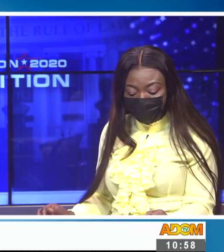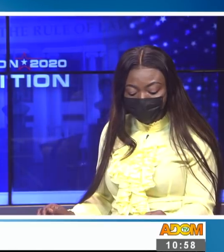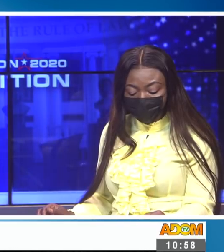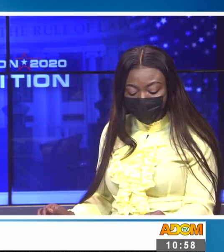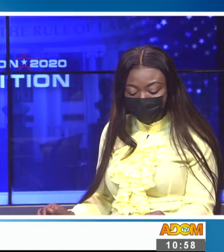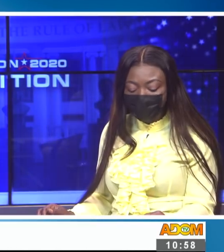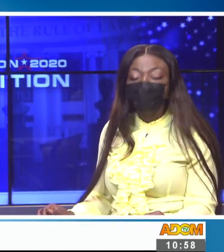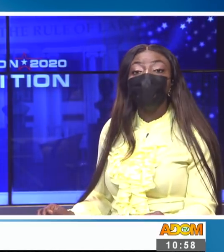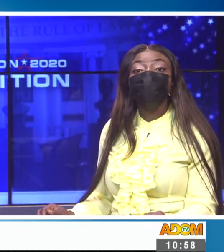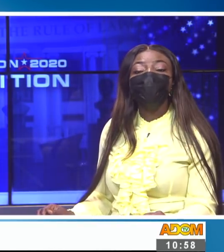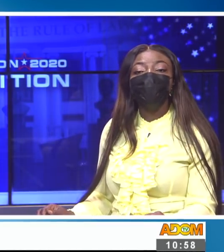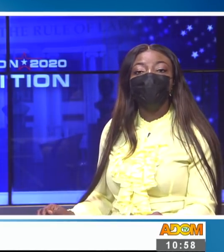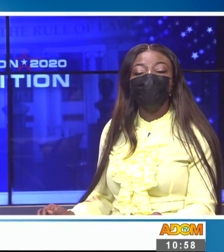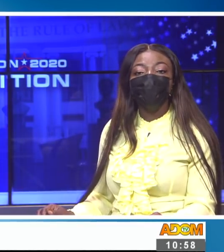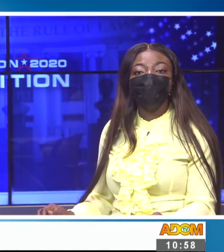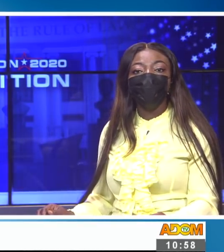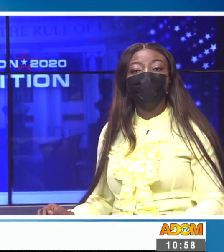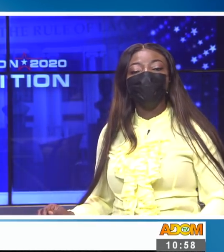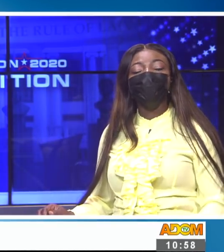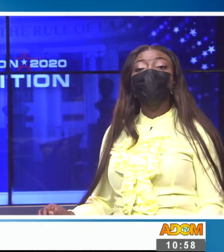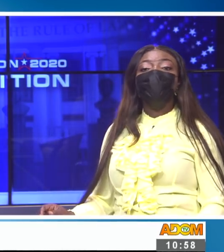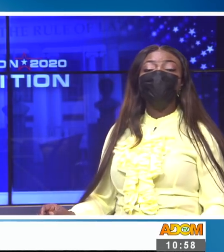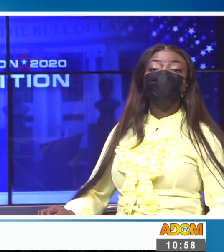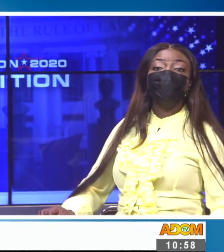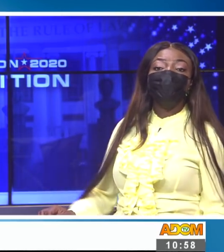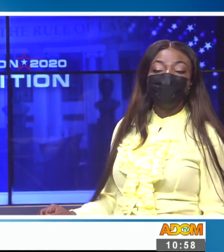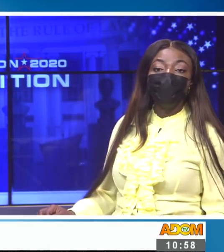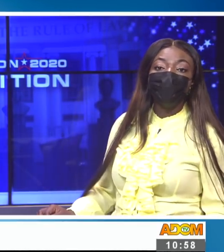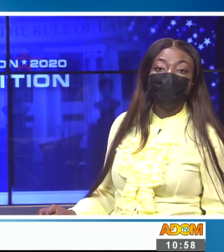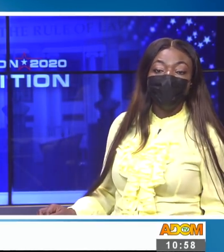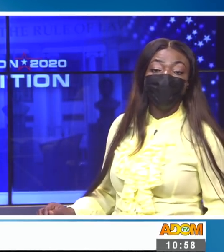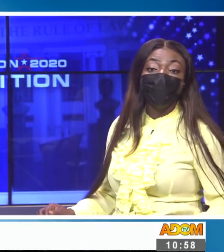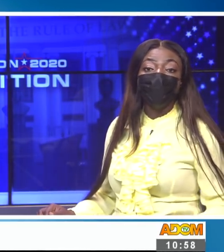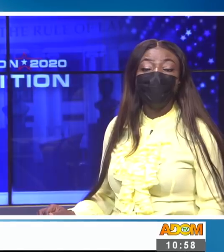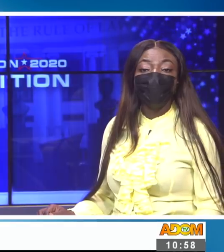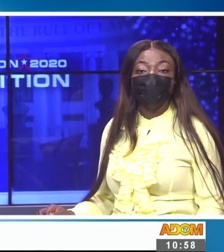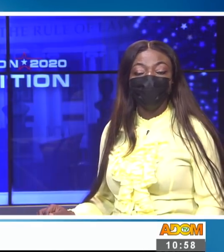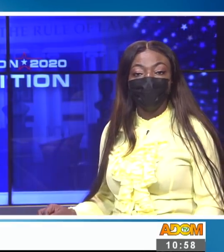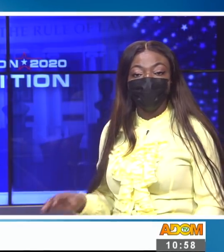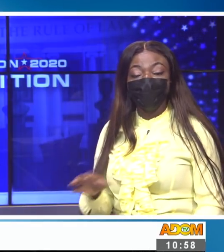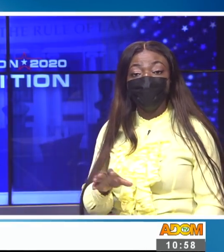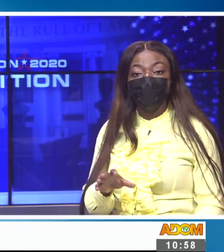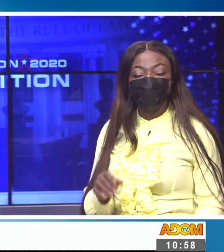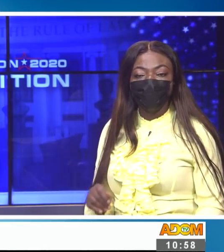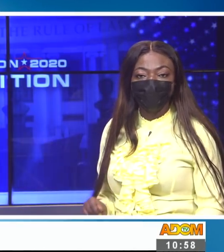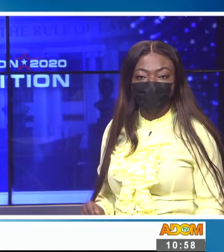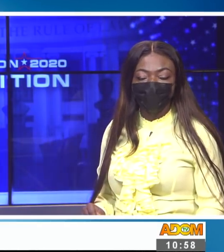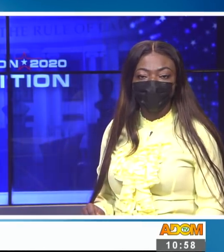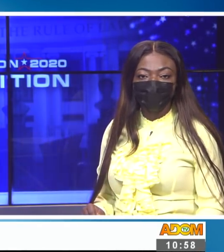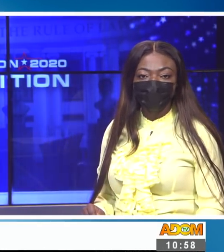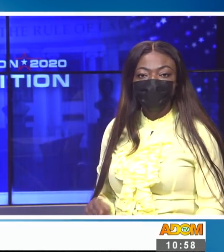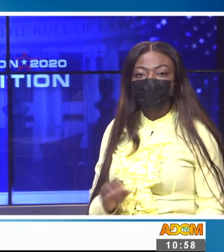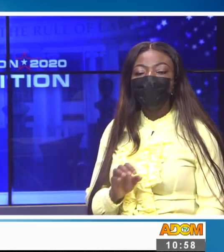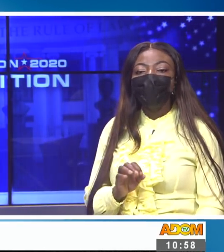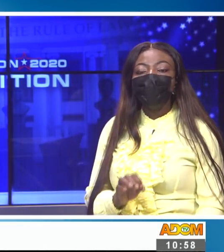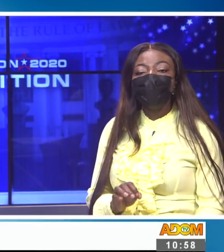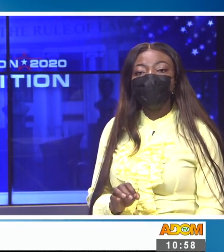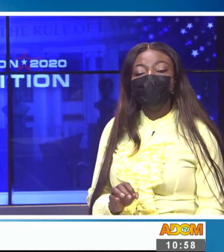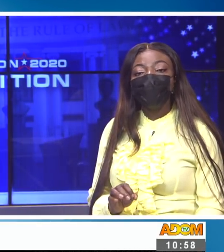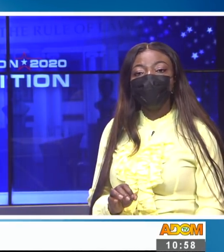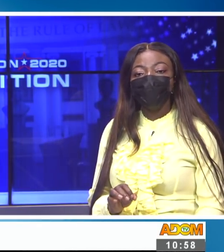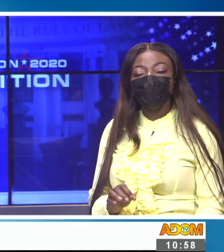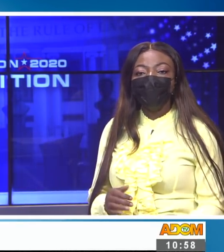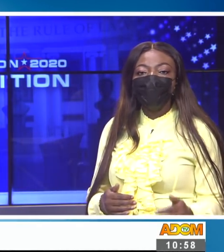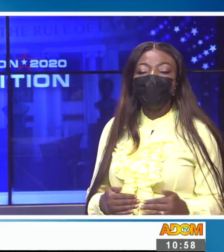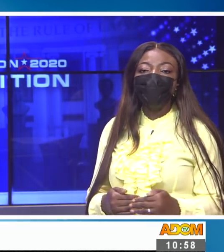so ye beboa wono won hwe se wo betumi aye abusi ansem ne de bebre ene akoso wo no sabi ya make say ene